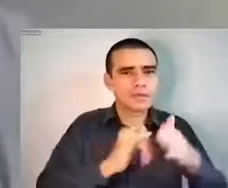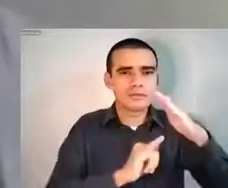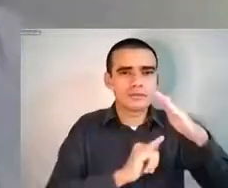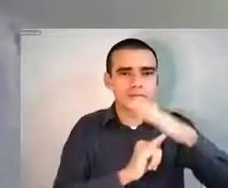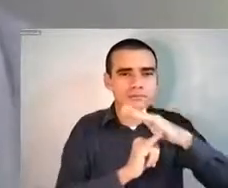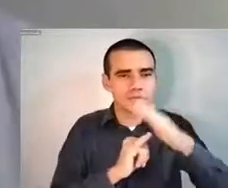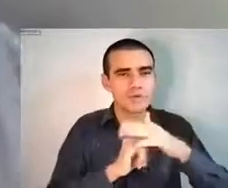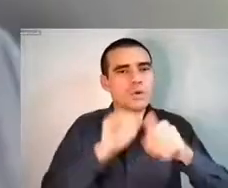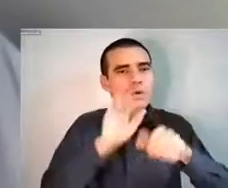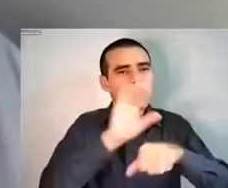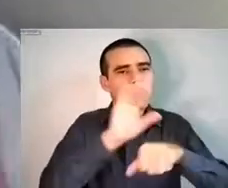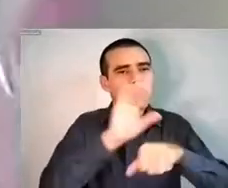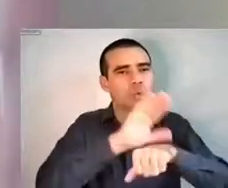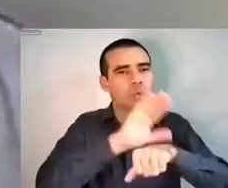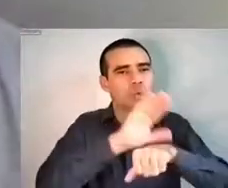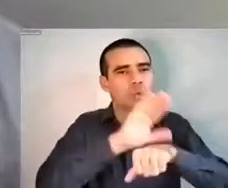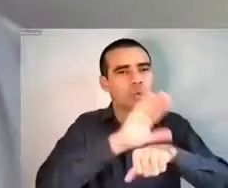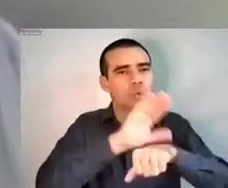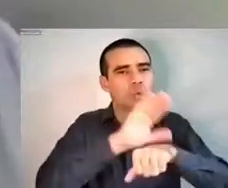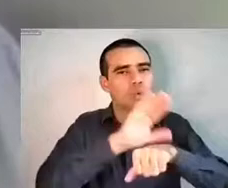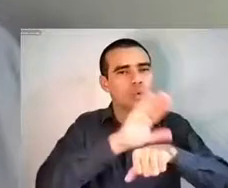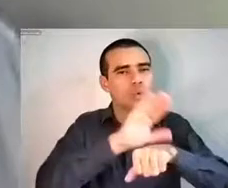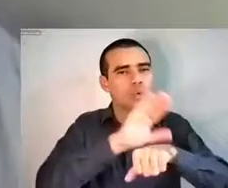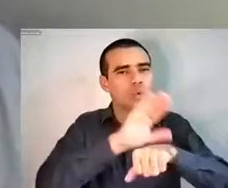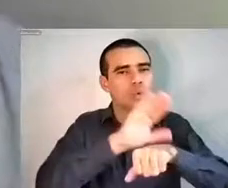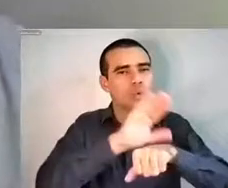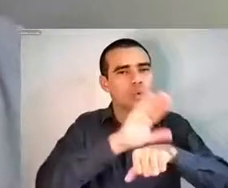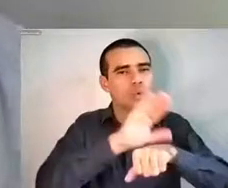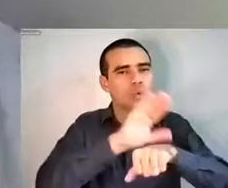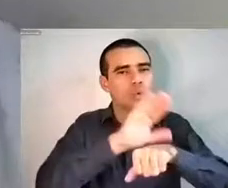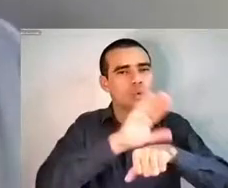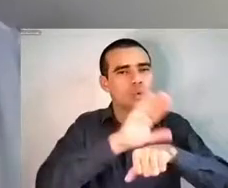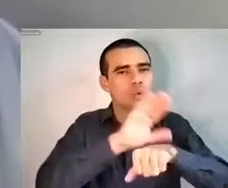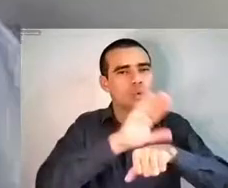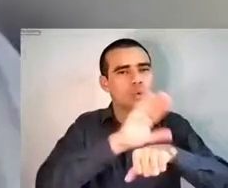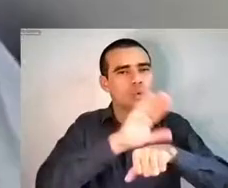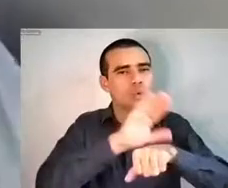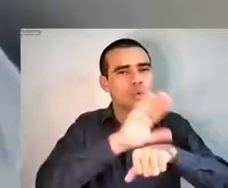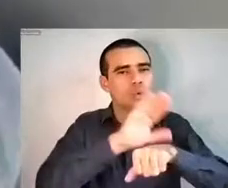courses, but now today I have a postdoc.